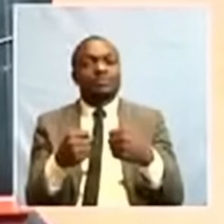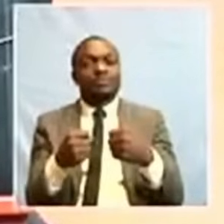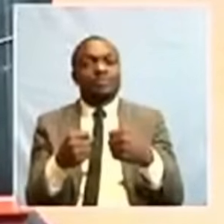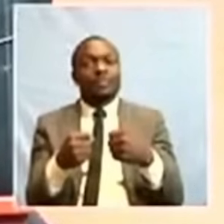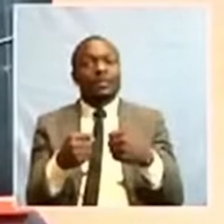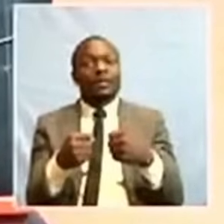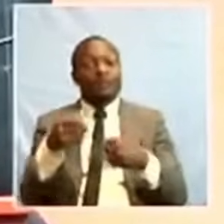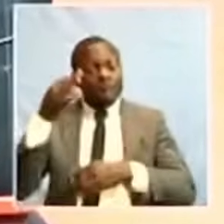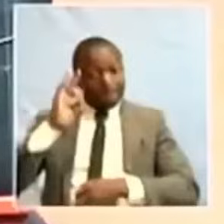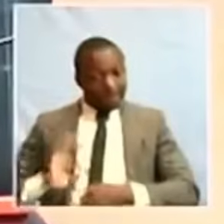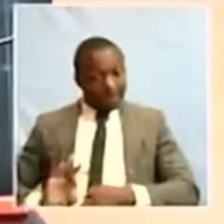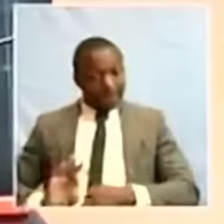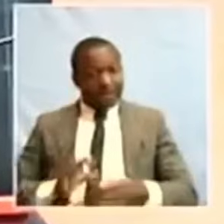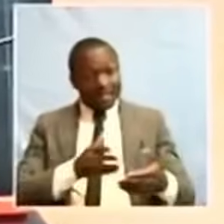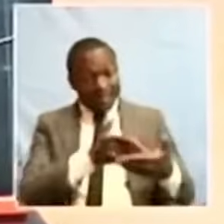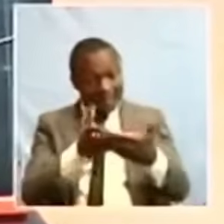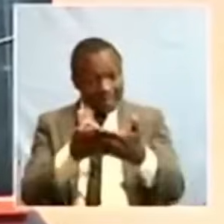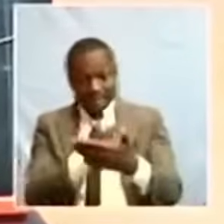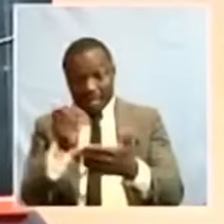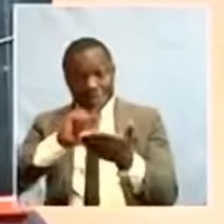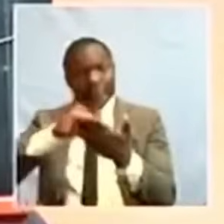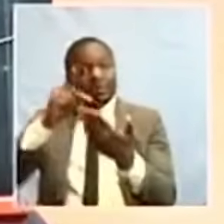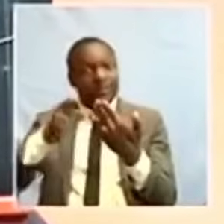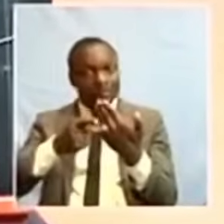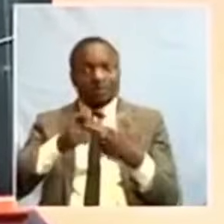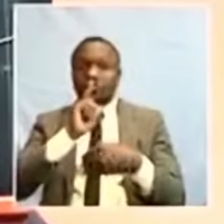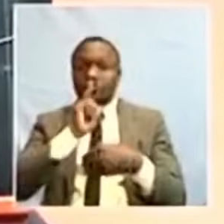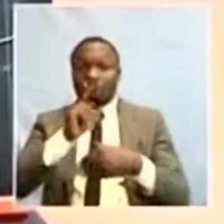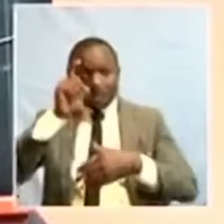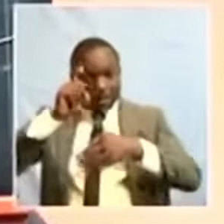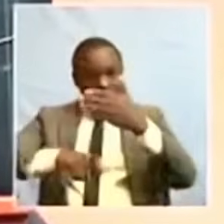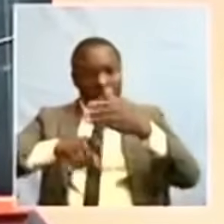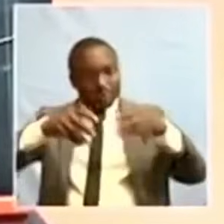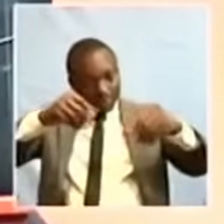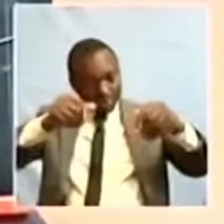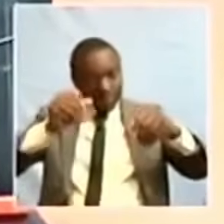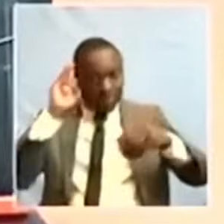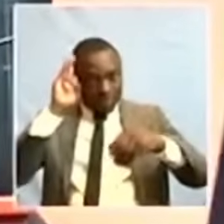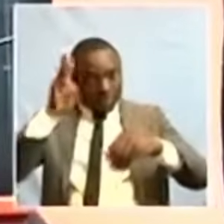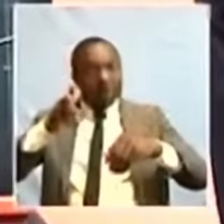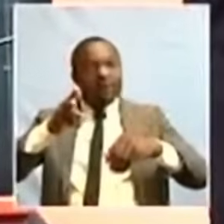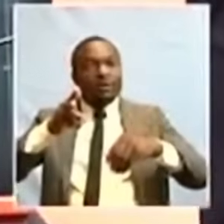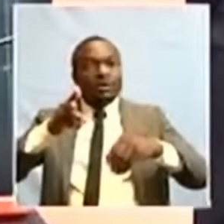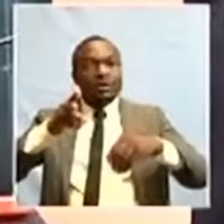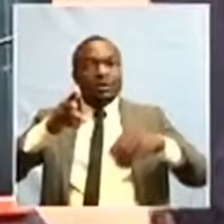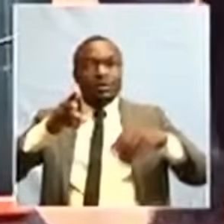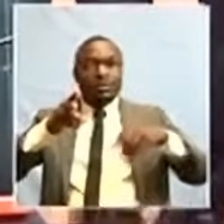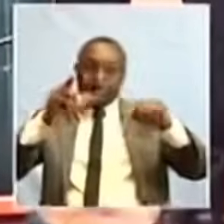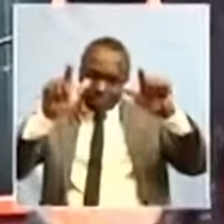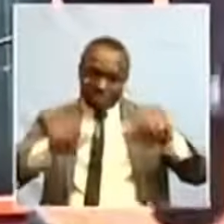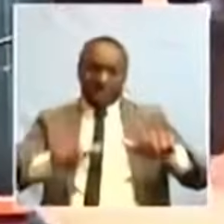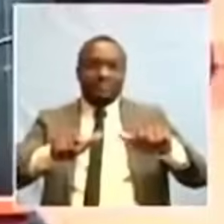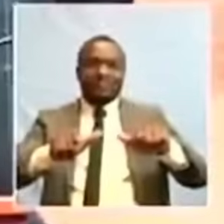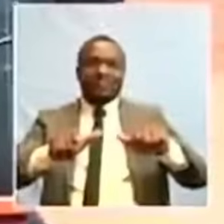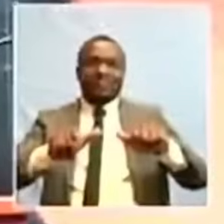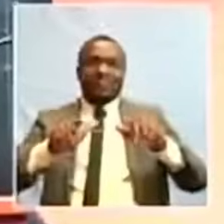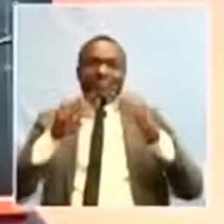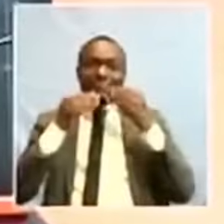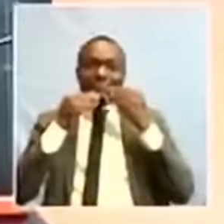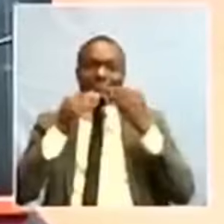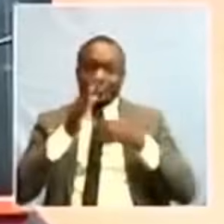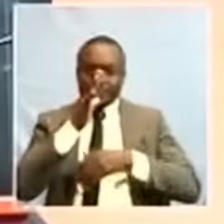they're benefiting from all these other programs, indeed the cost of mealie meal will equally drop? Madam Speaker, I thank